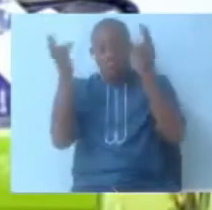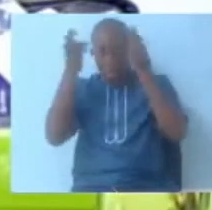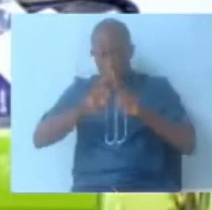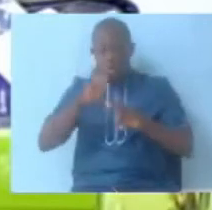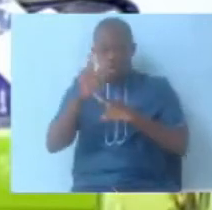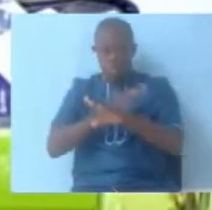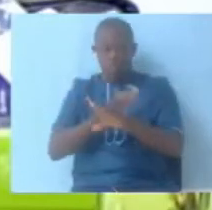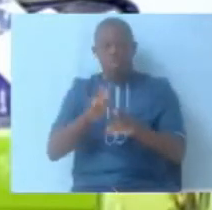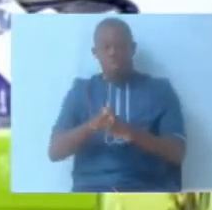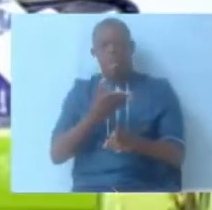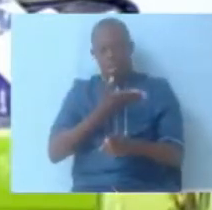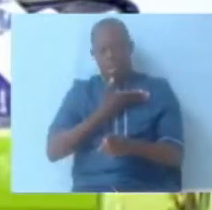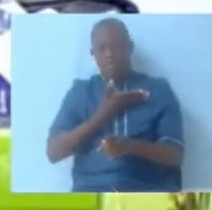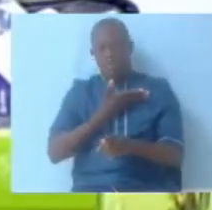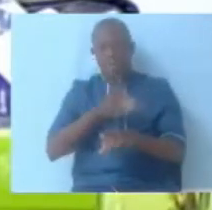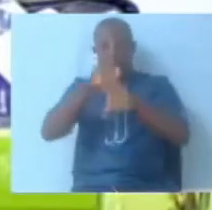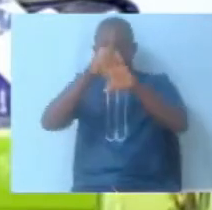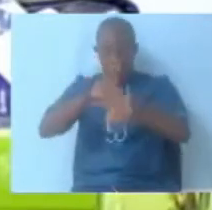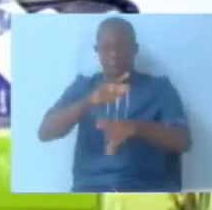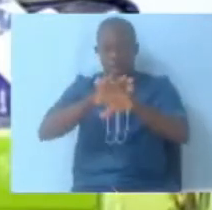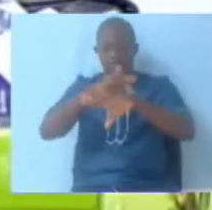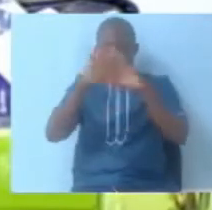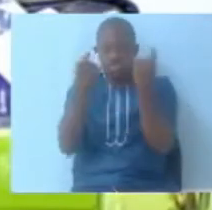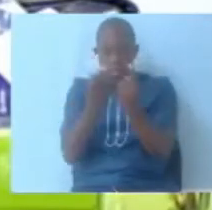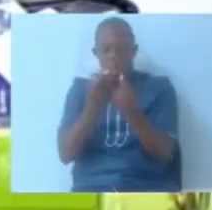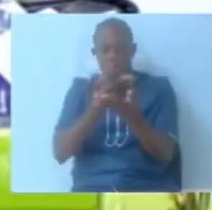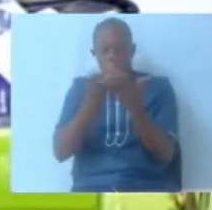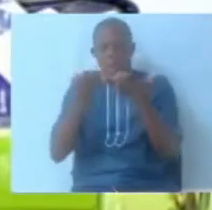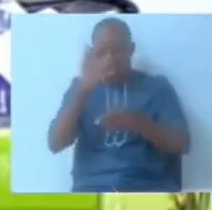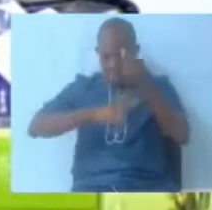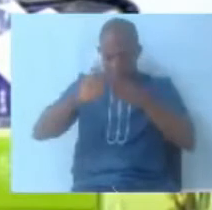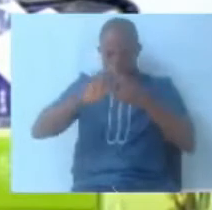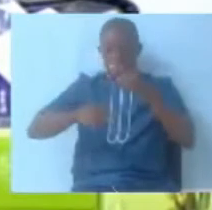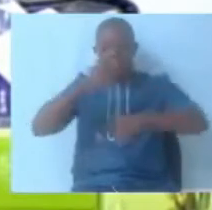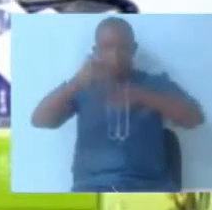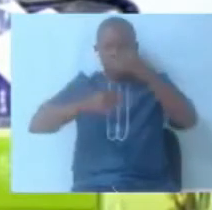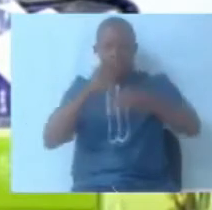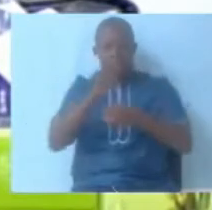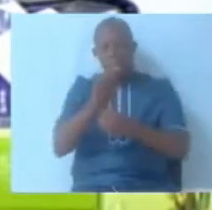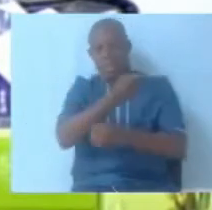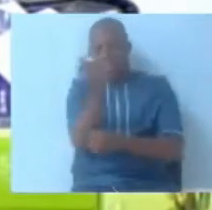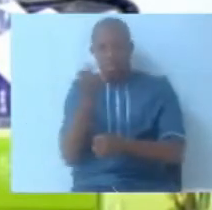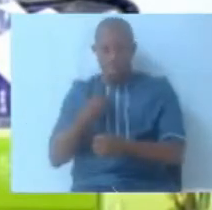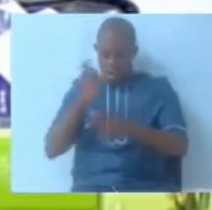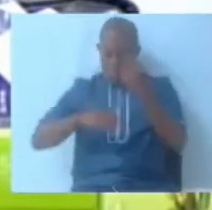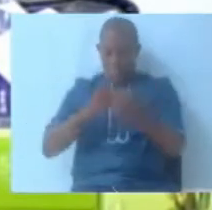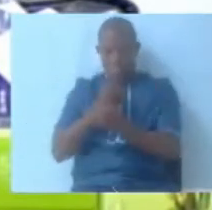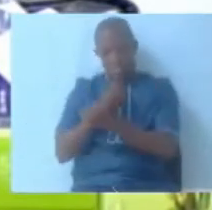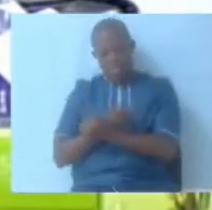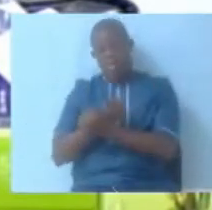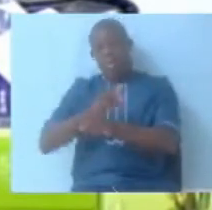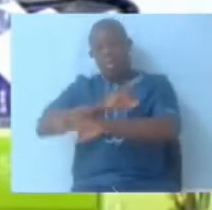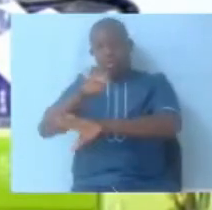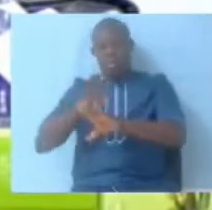for their for the detention. Akuli akenda uyata nyaonya ndi that was prevailing at the time. Ni elua ni na lanya jube wutumo